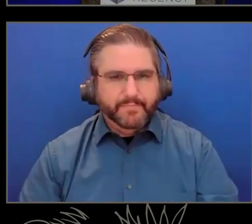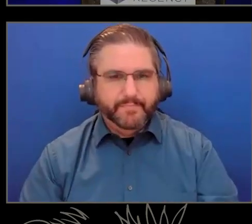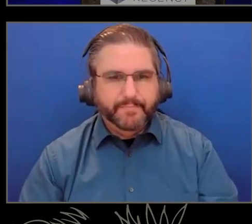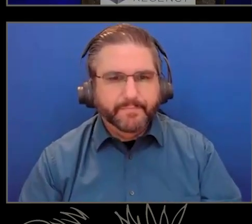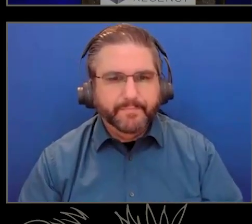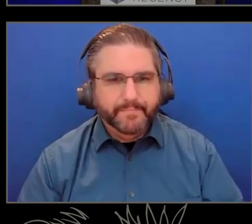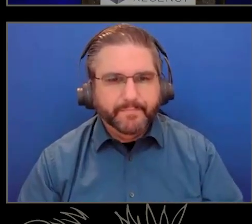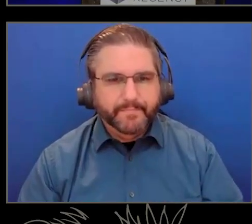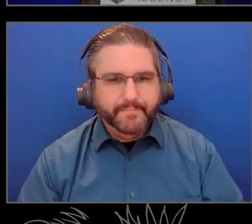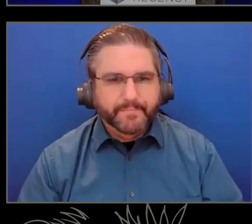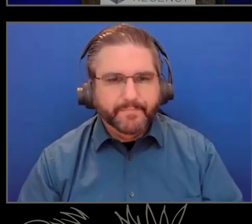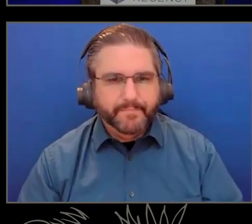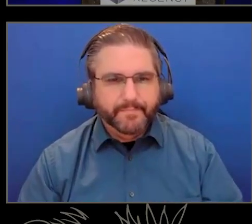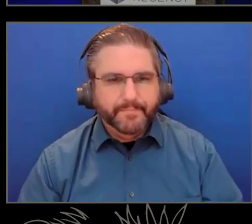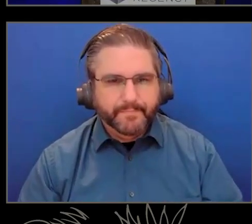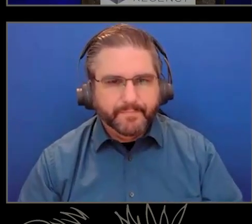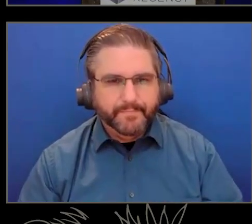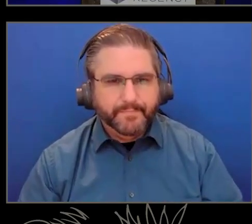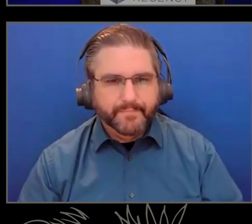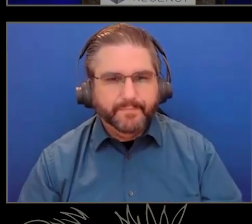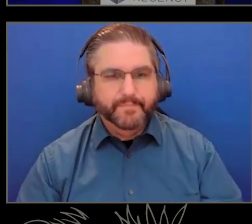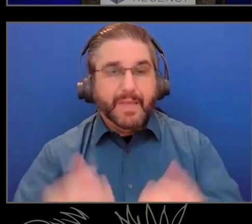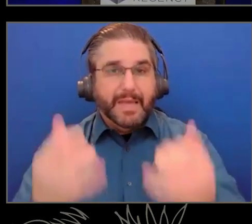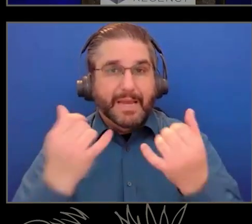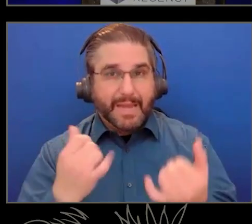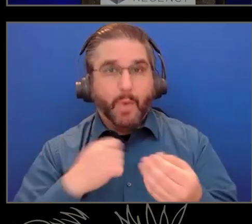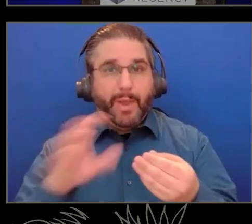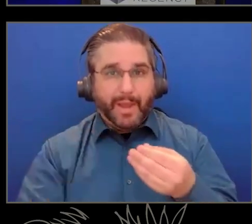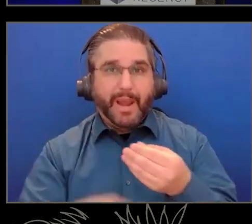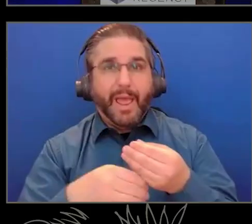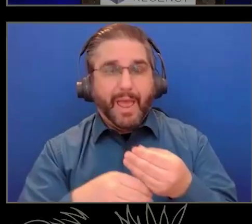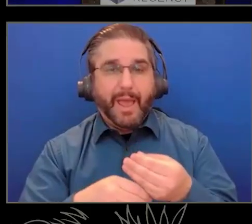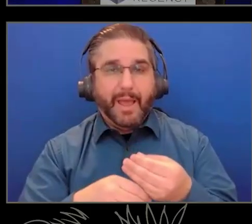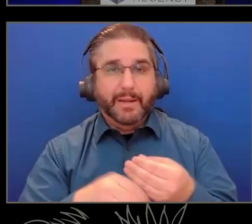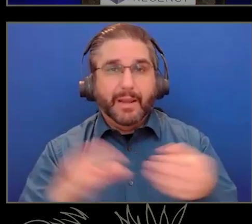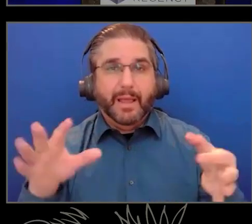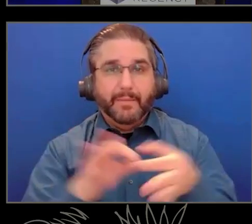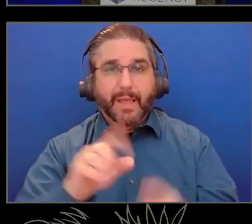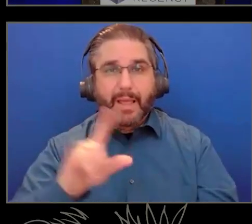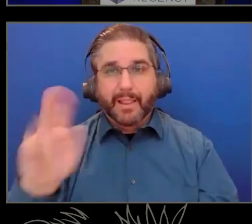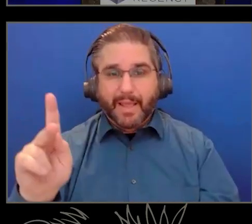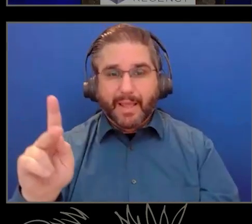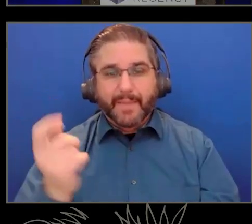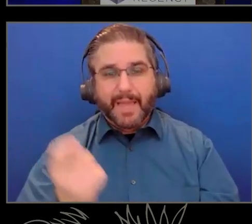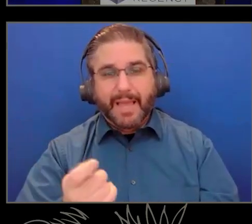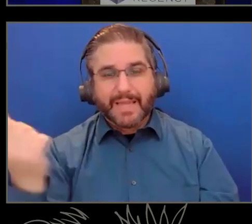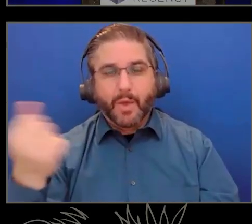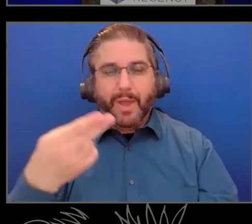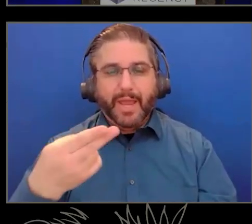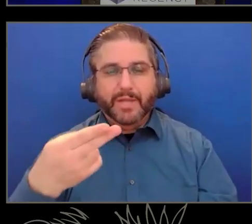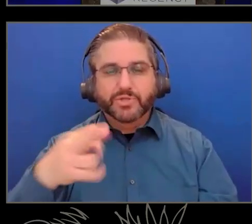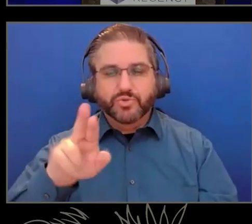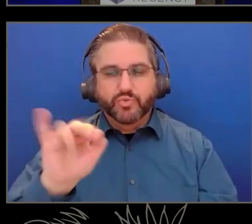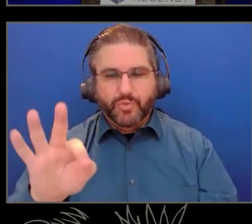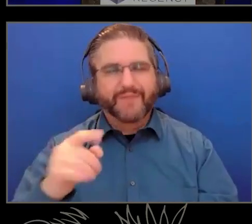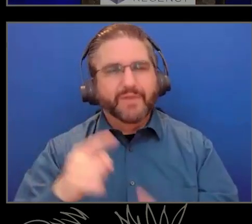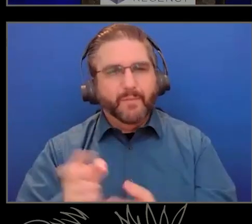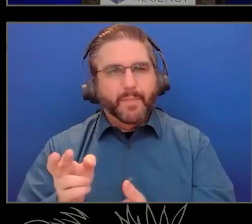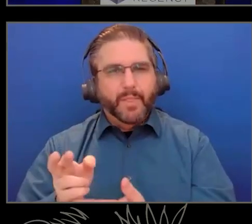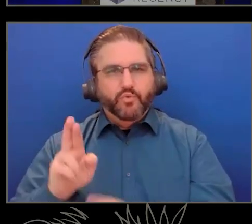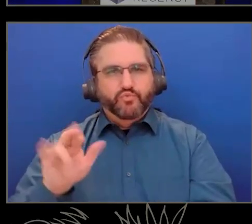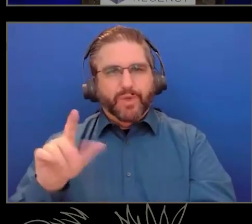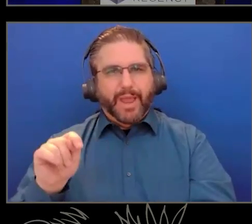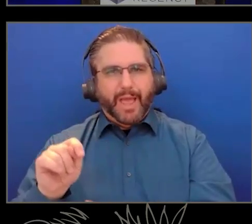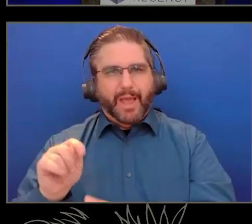All right. And so now we can add a link to this. So we'll pull out the href that comes from React Router. And this actually is aware